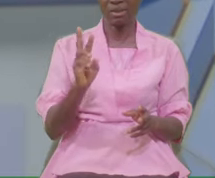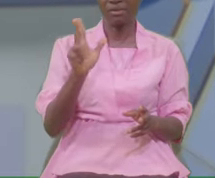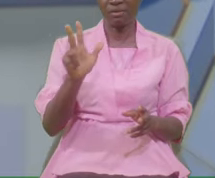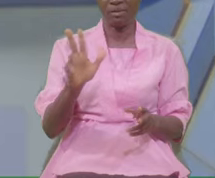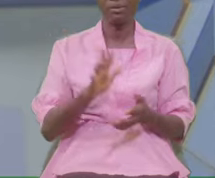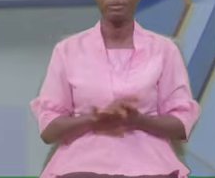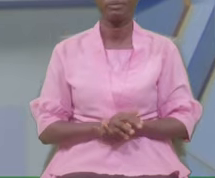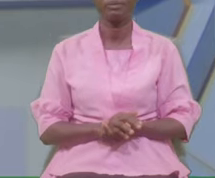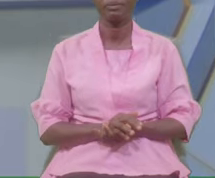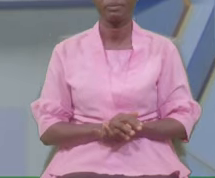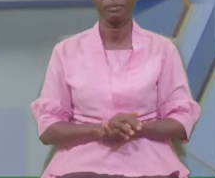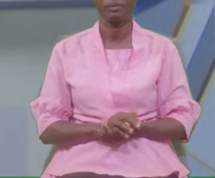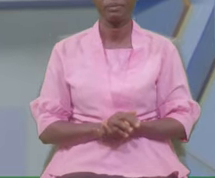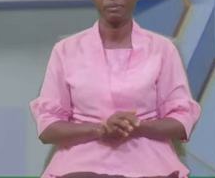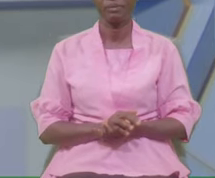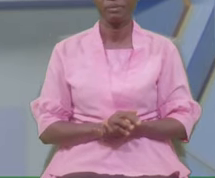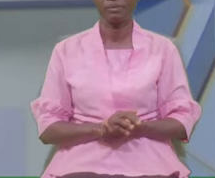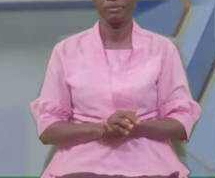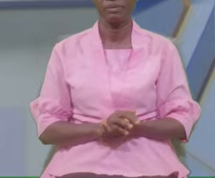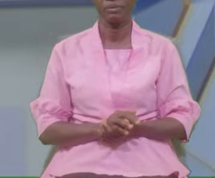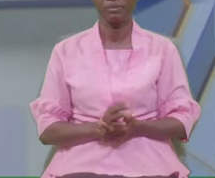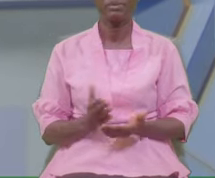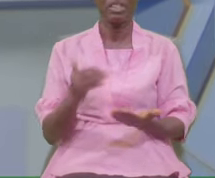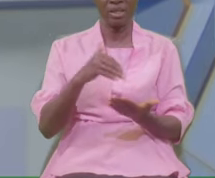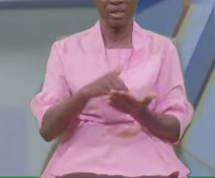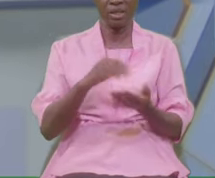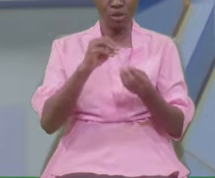63 I call the number